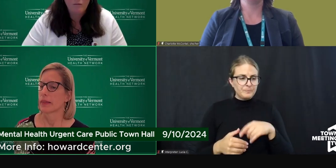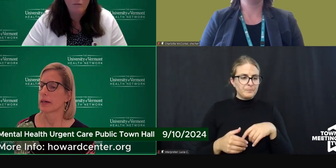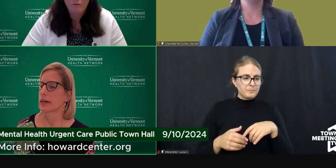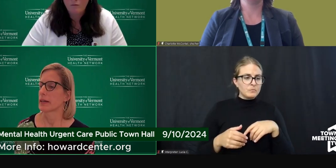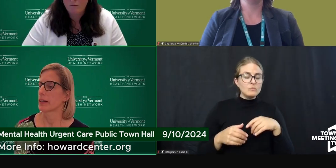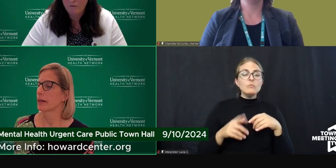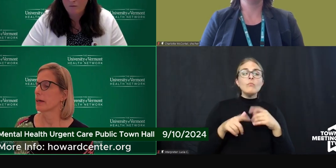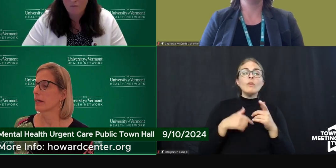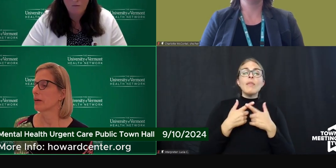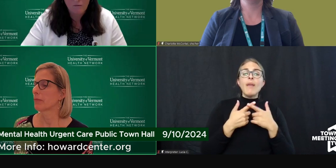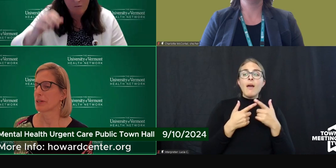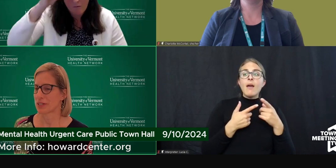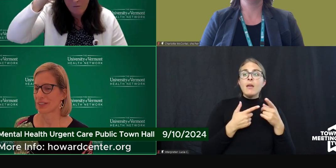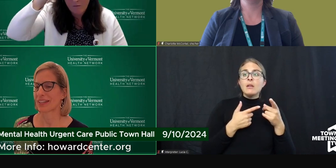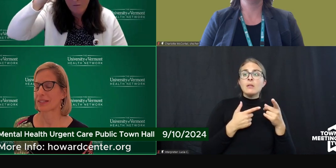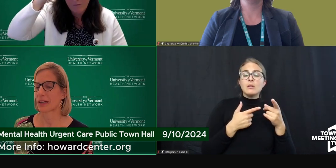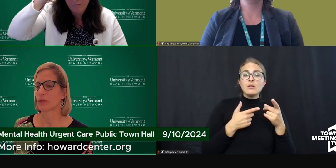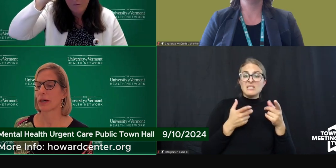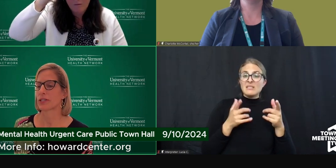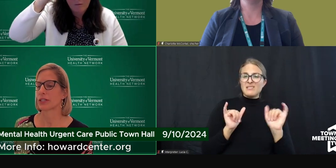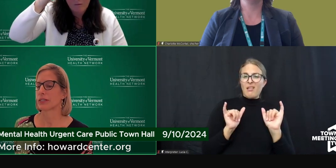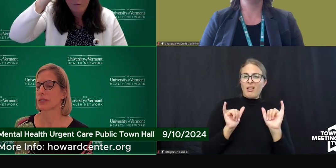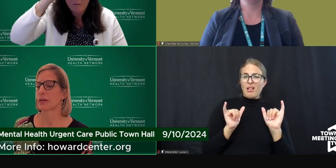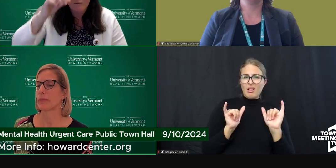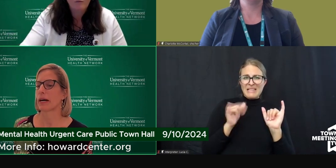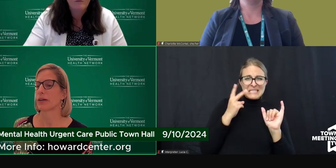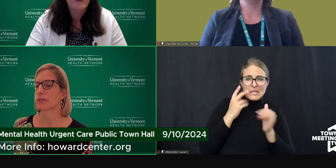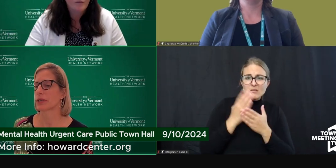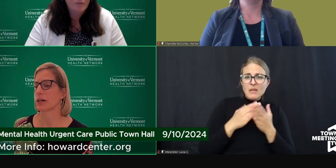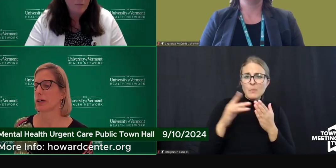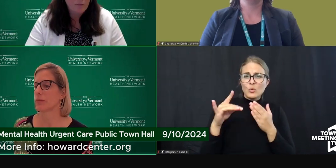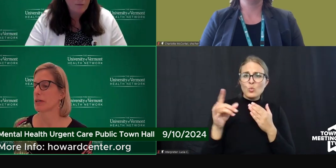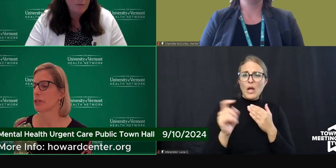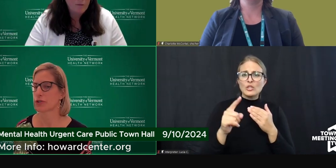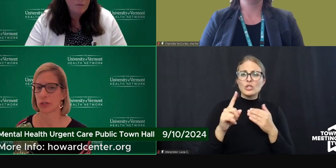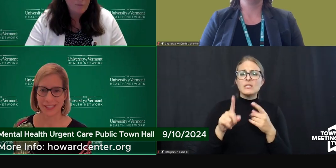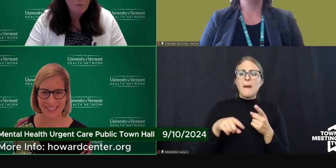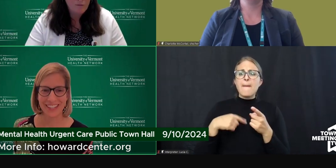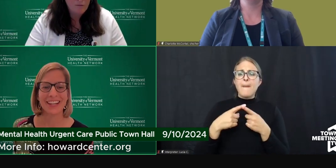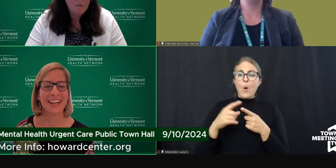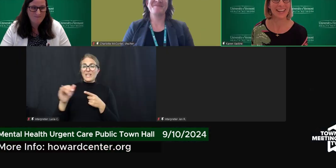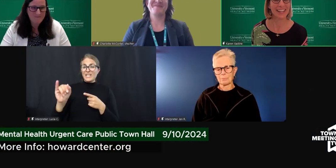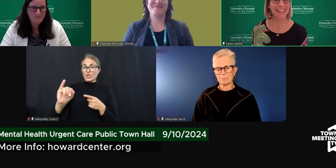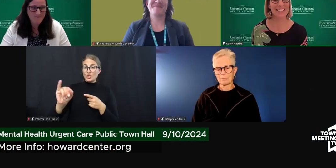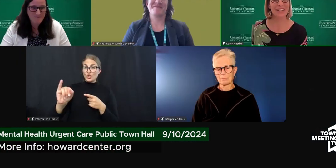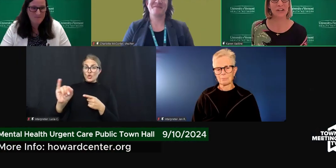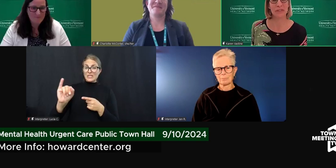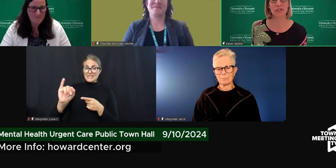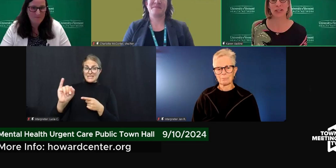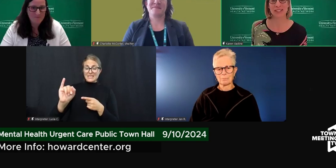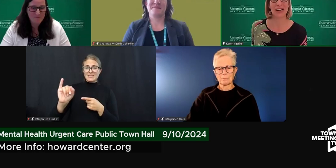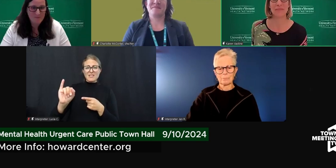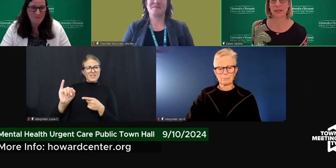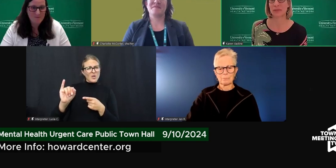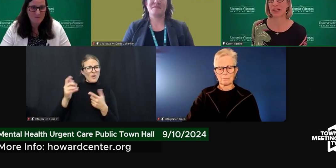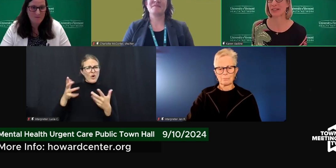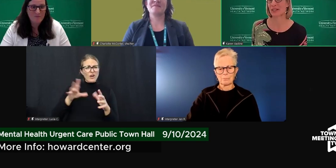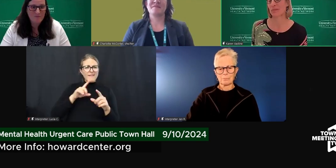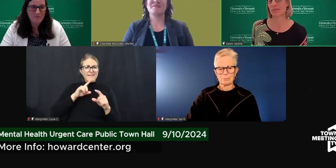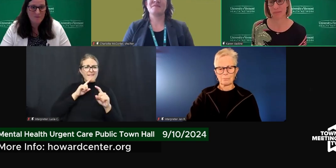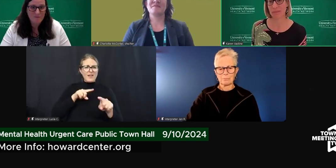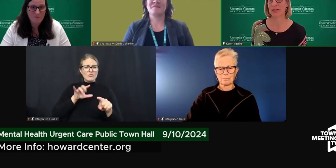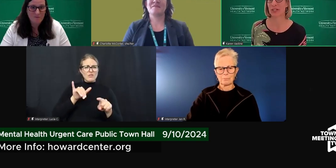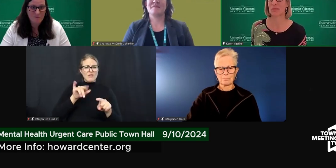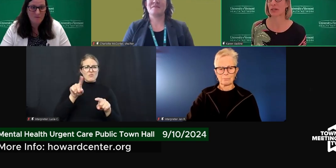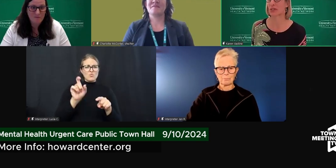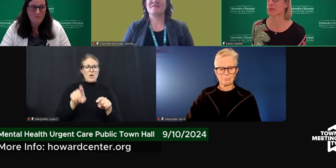And then we are still getting some questions about insurance. And I know we've addressed that, but it